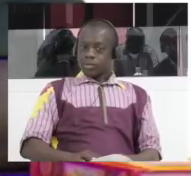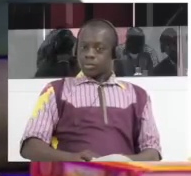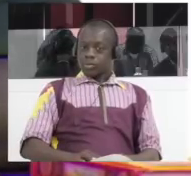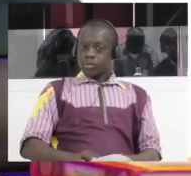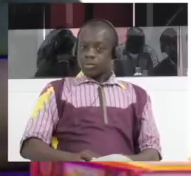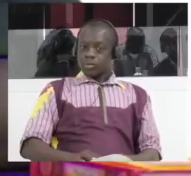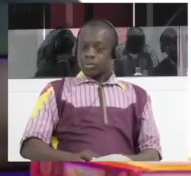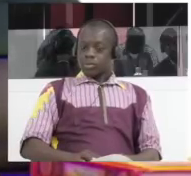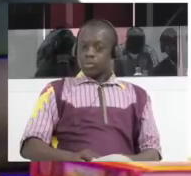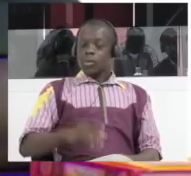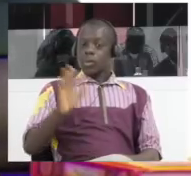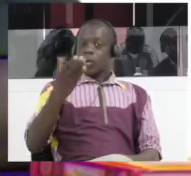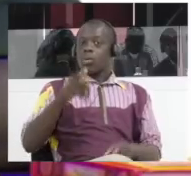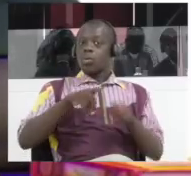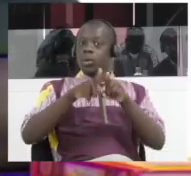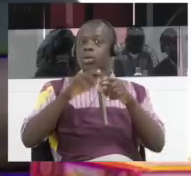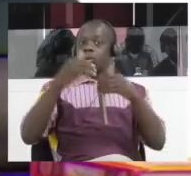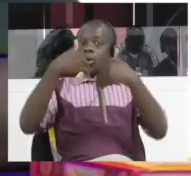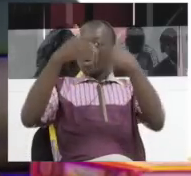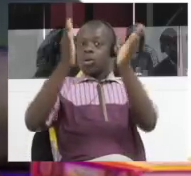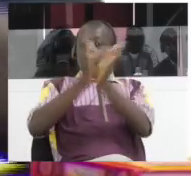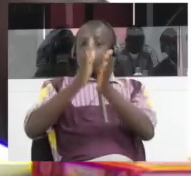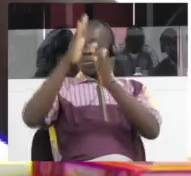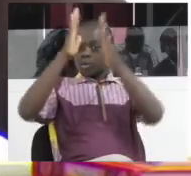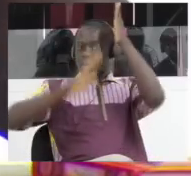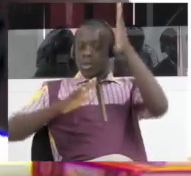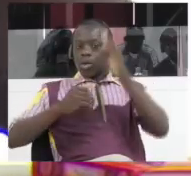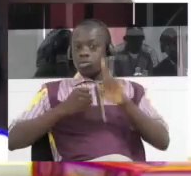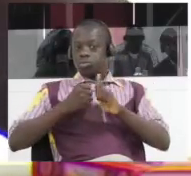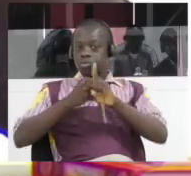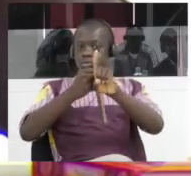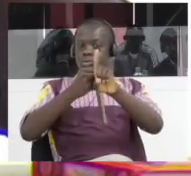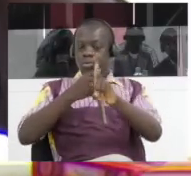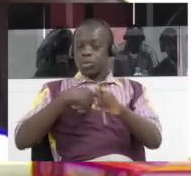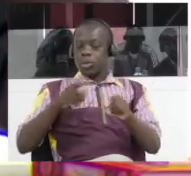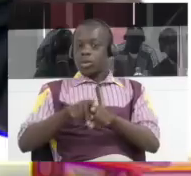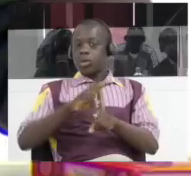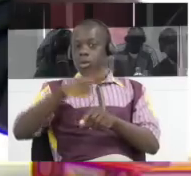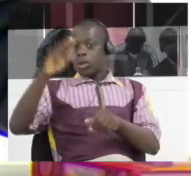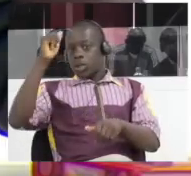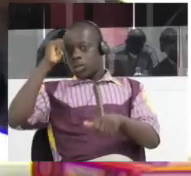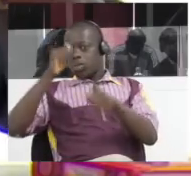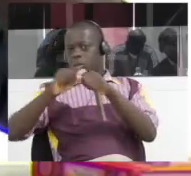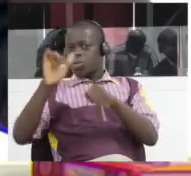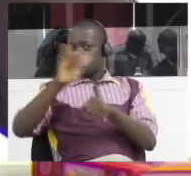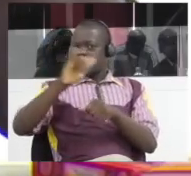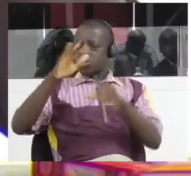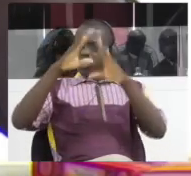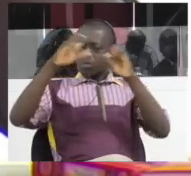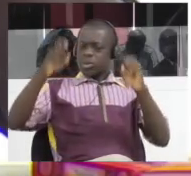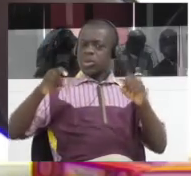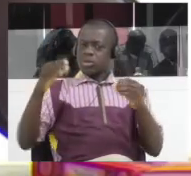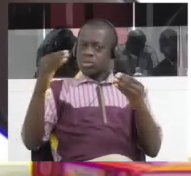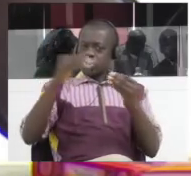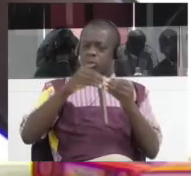Well, I went with a group of soldiers escort. I cannot remember exactly which of the officers joined me,